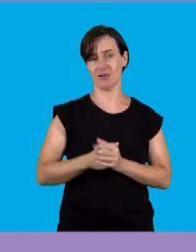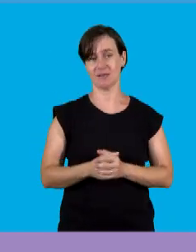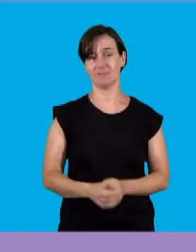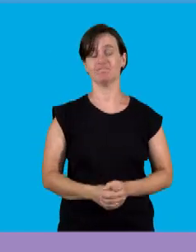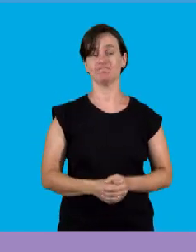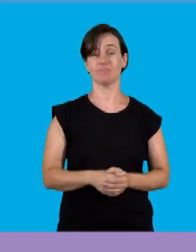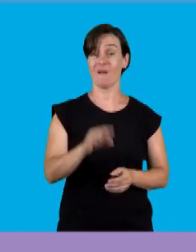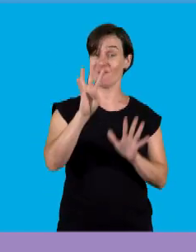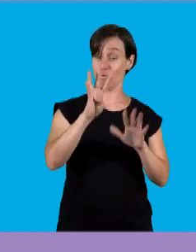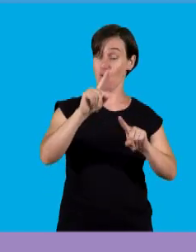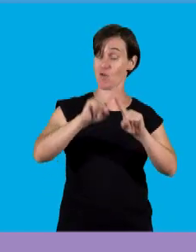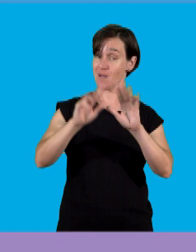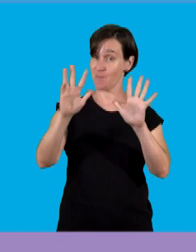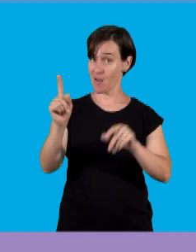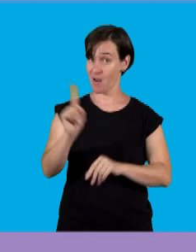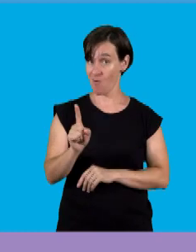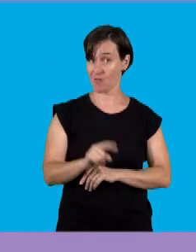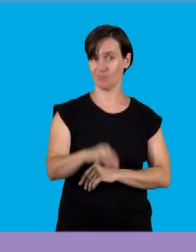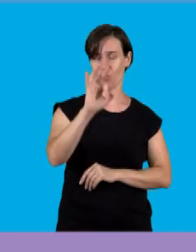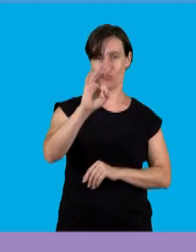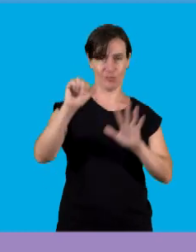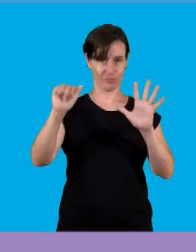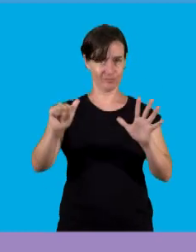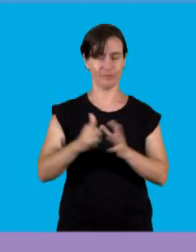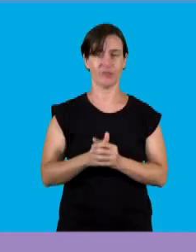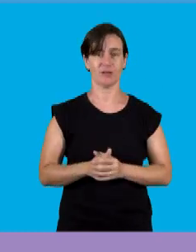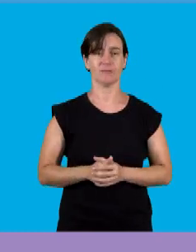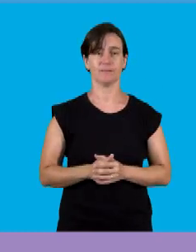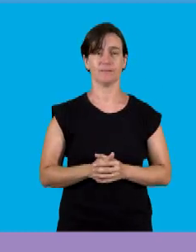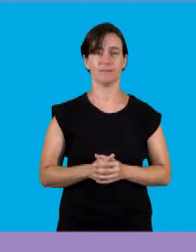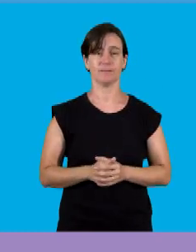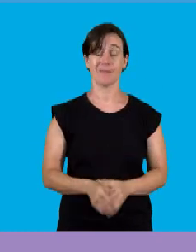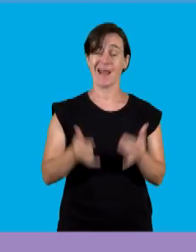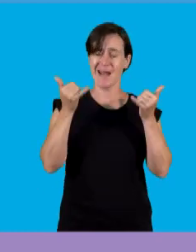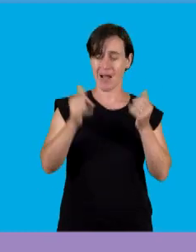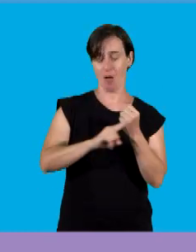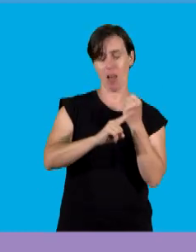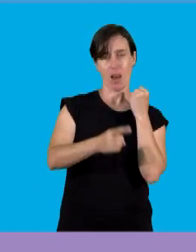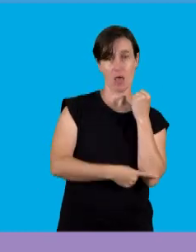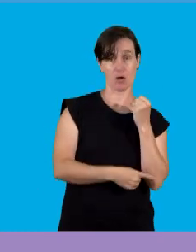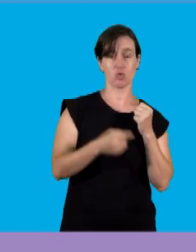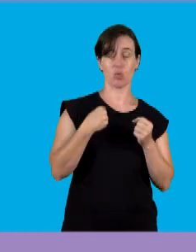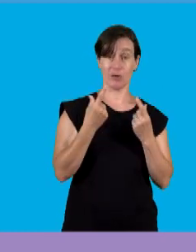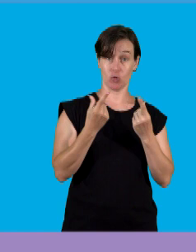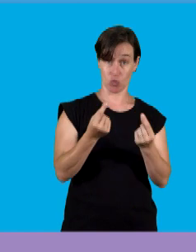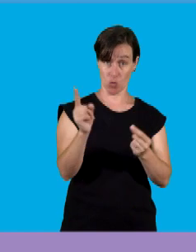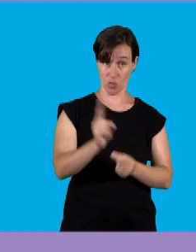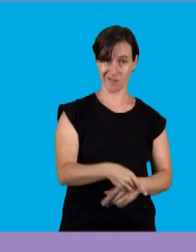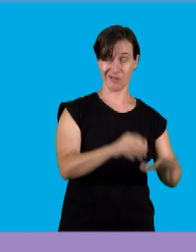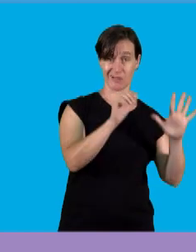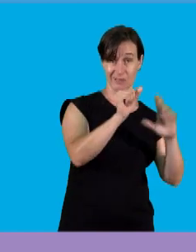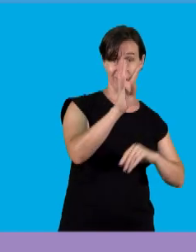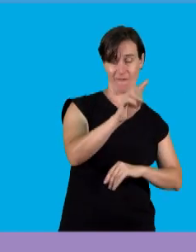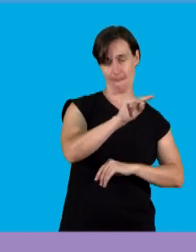because 4 multiplied by 9 is 36. Now, finally, we are going to calculate 64 minus